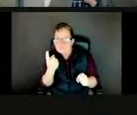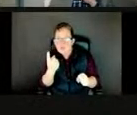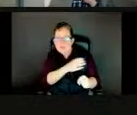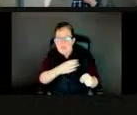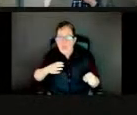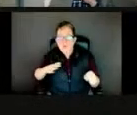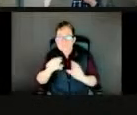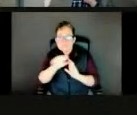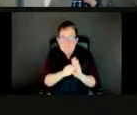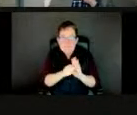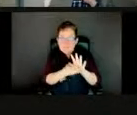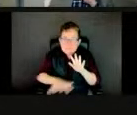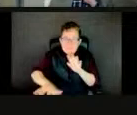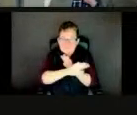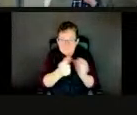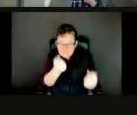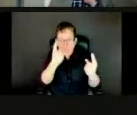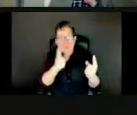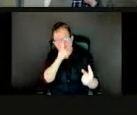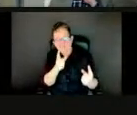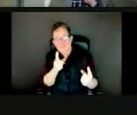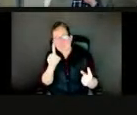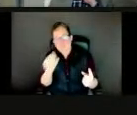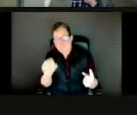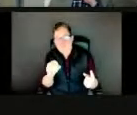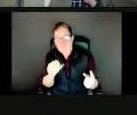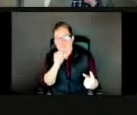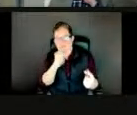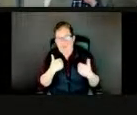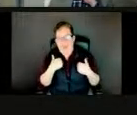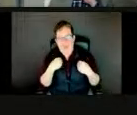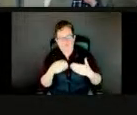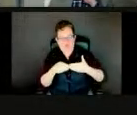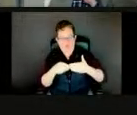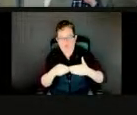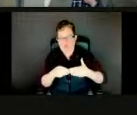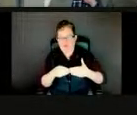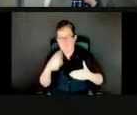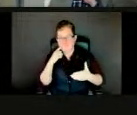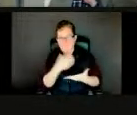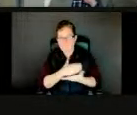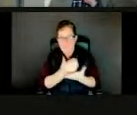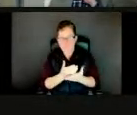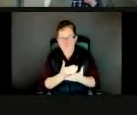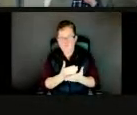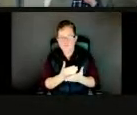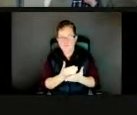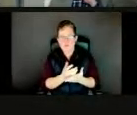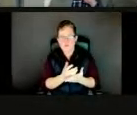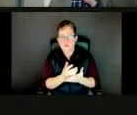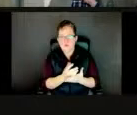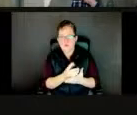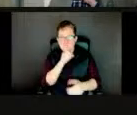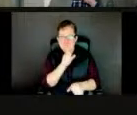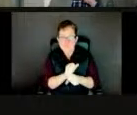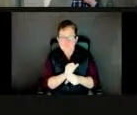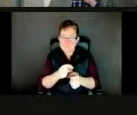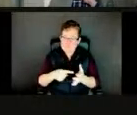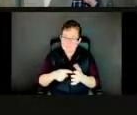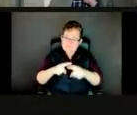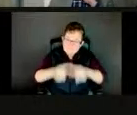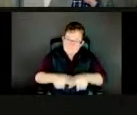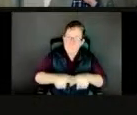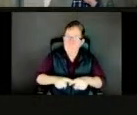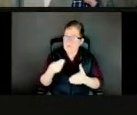state understands, I'm sure they do, that we don't have any wiggle room in our budget. So we really are counting on that, you know, that funding of